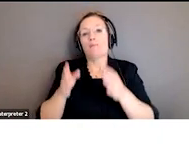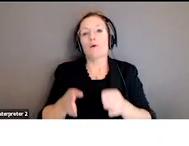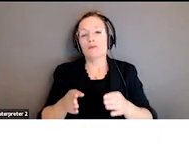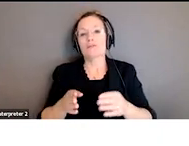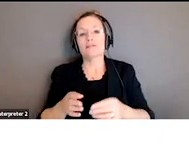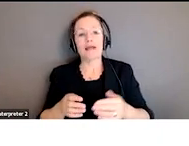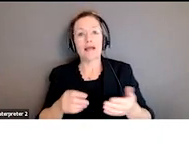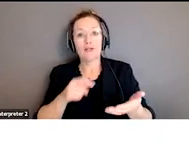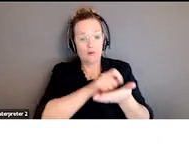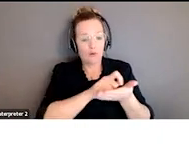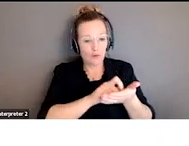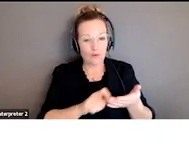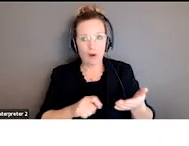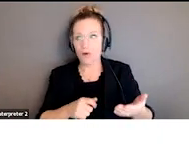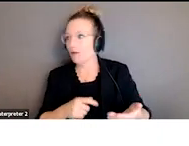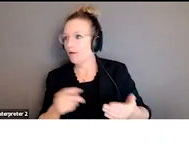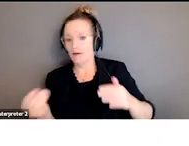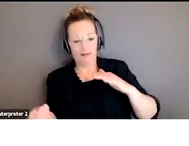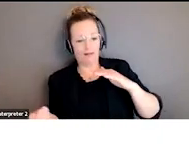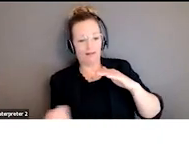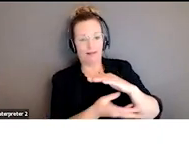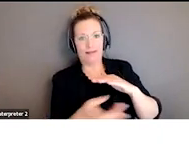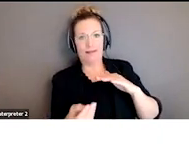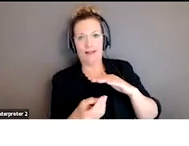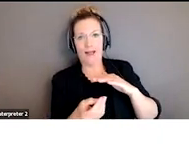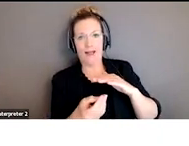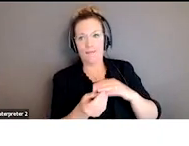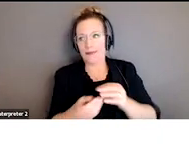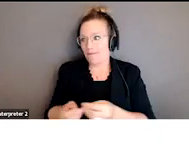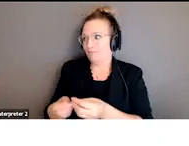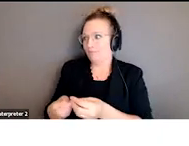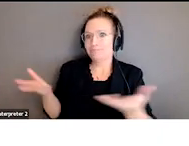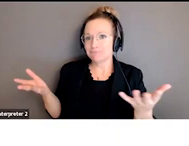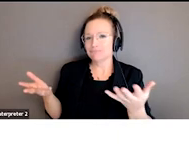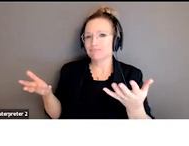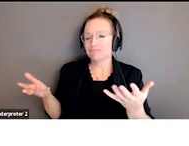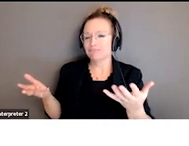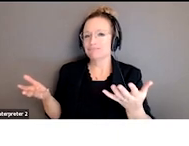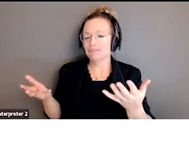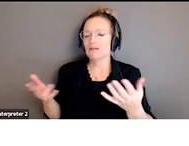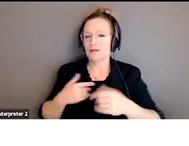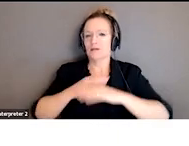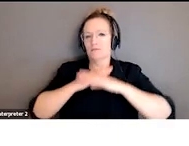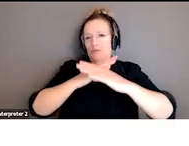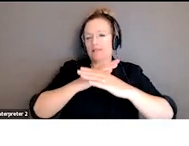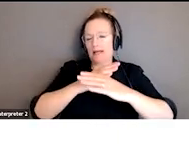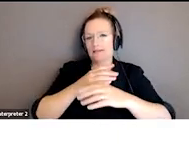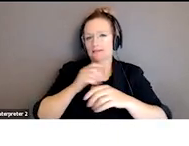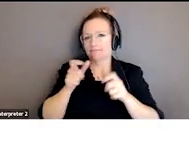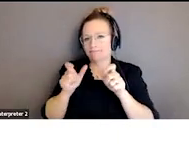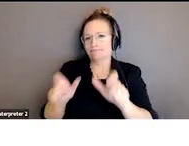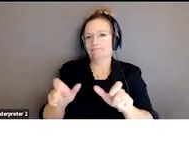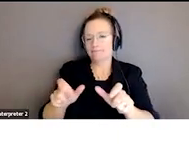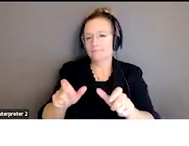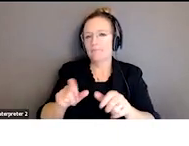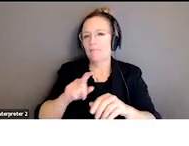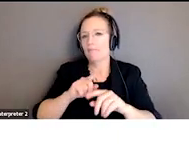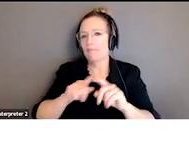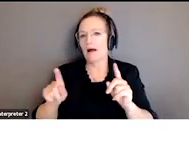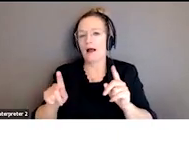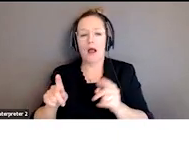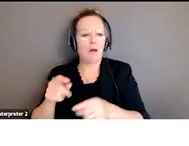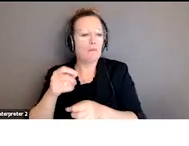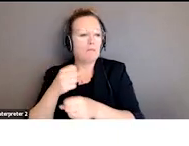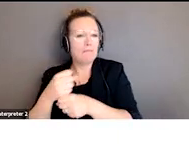you've written and distributing that. So with respect to a food and beverage industry, now it all